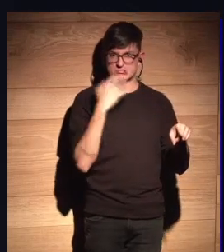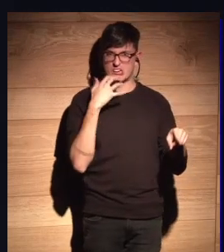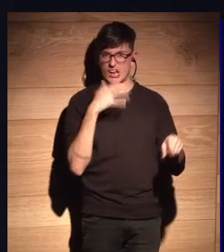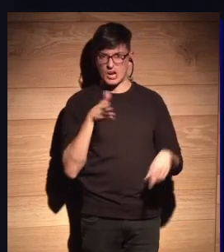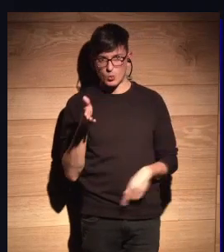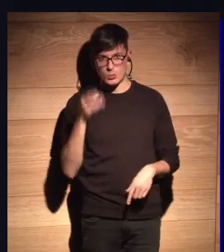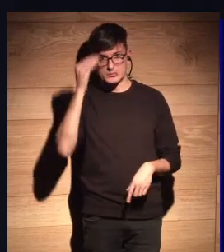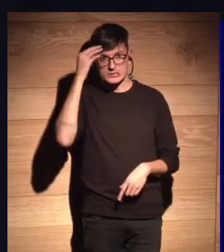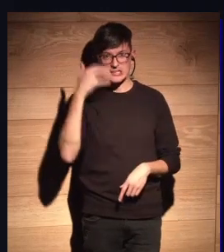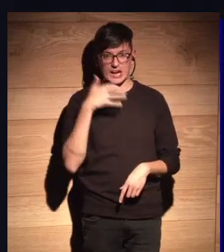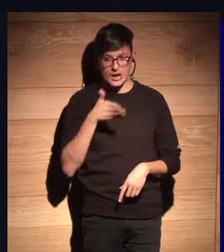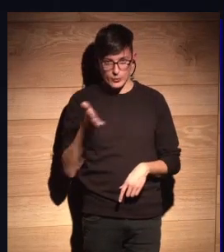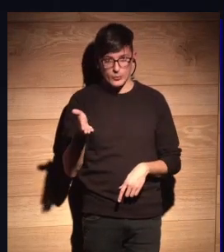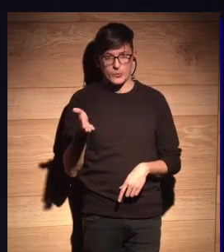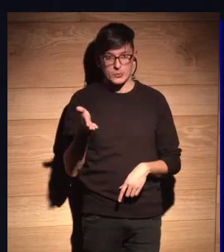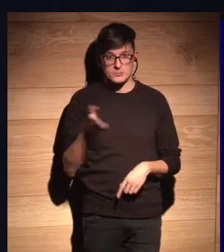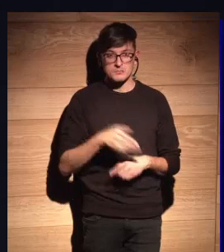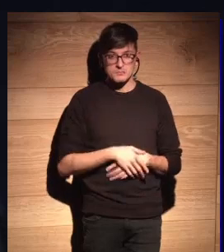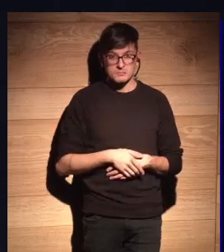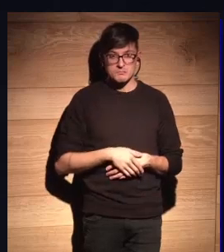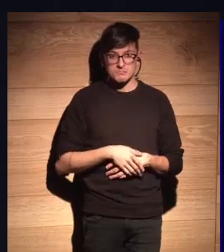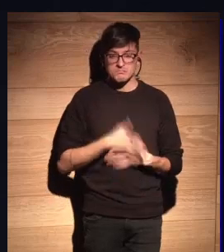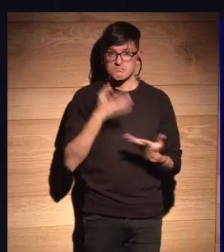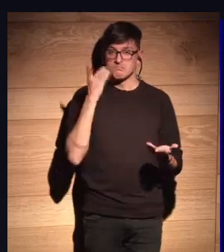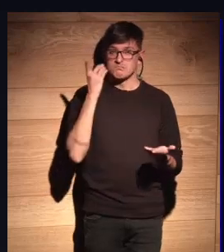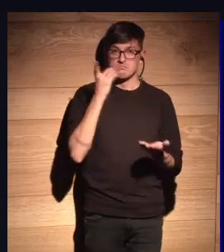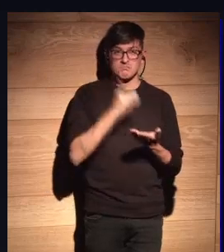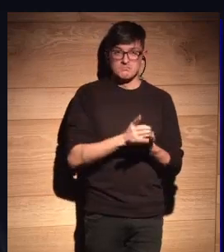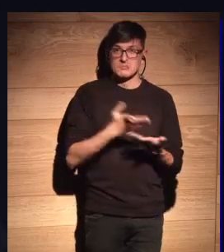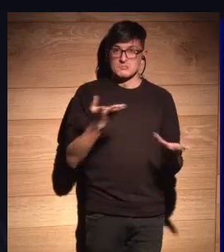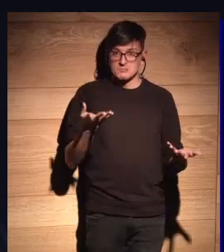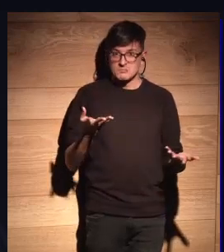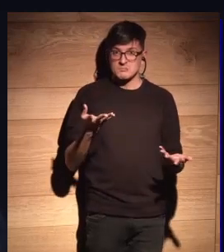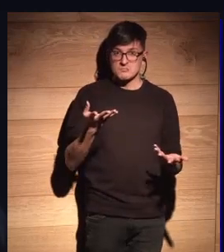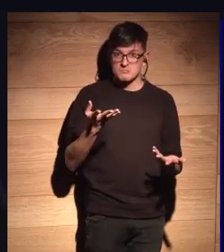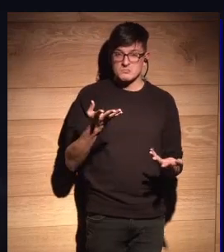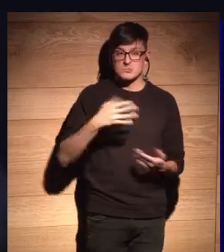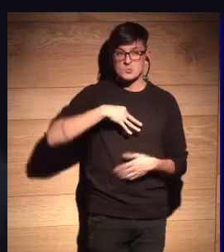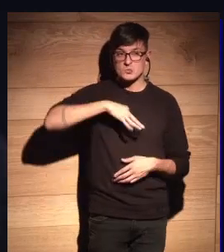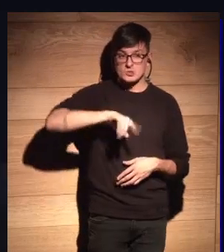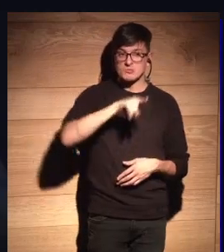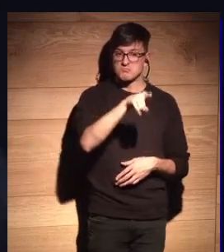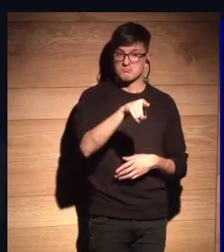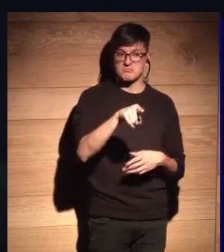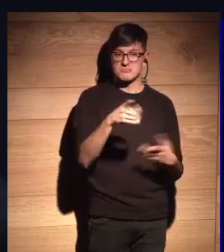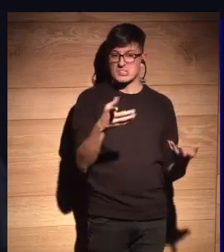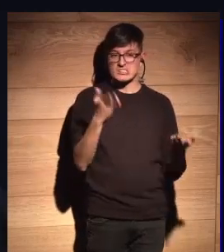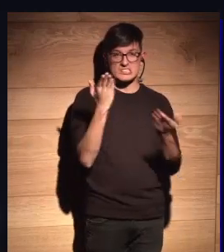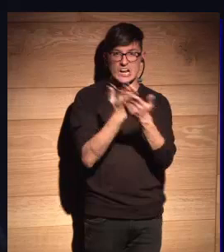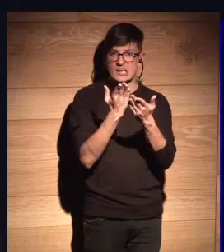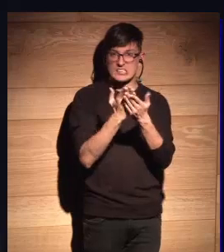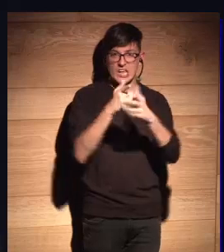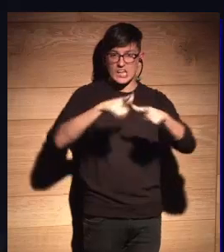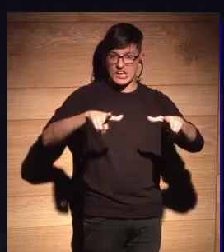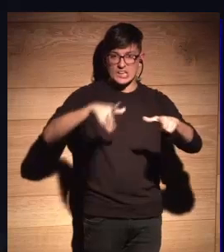So, and again, probably she's there with her friends in the classroom, and their friends were running around and laughing and